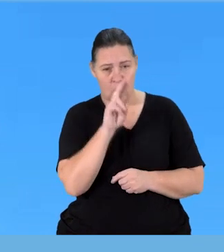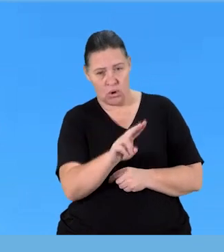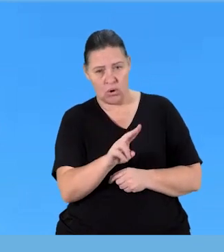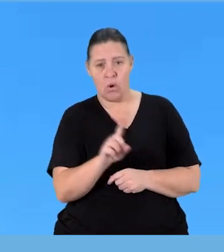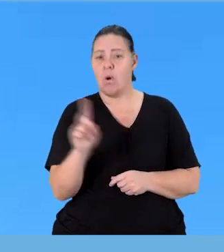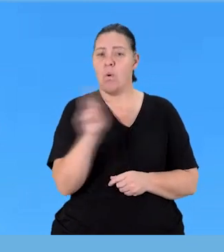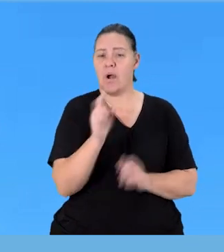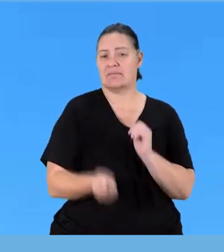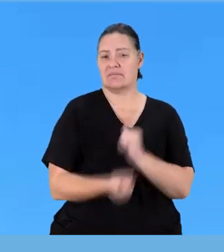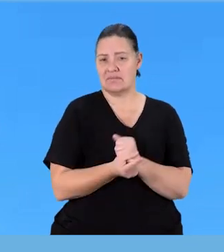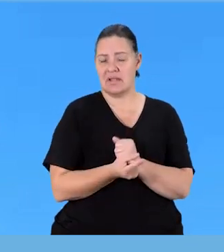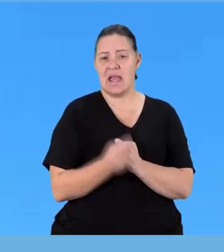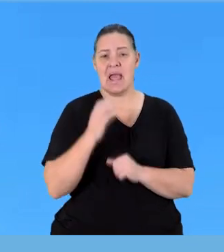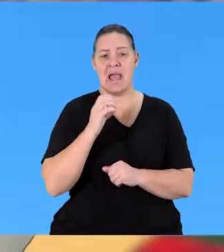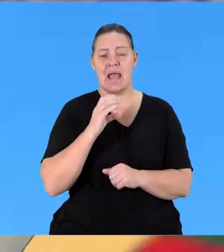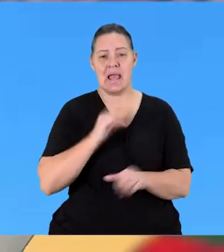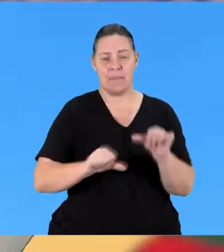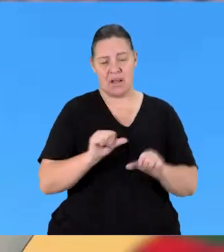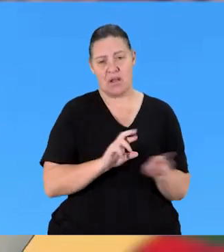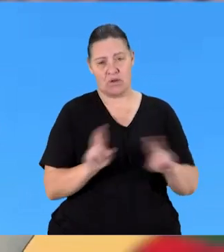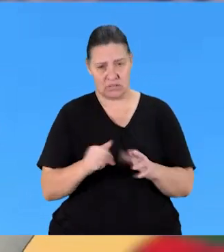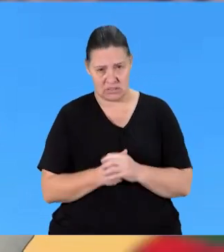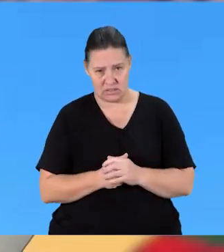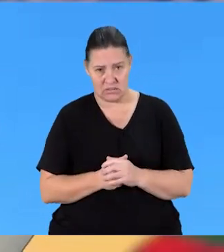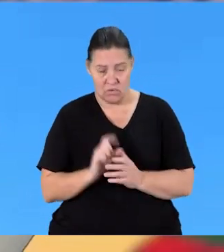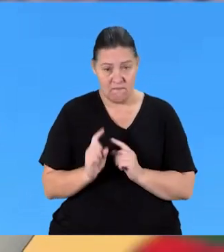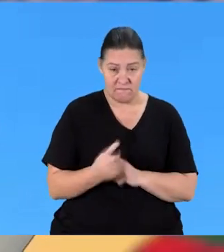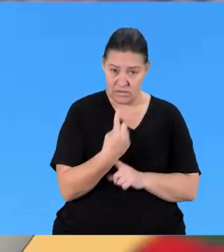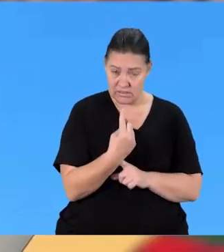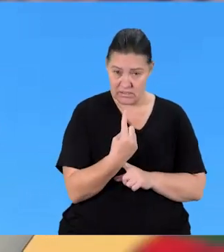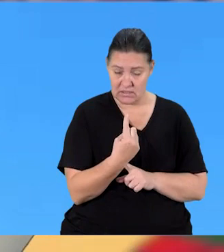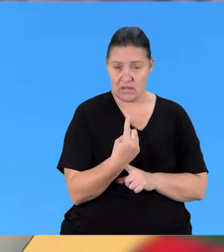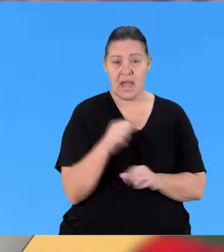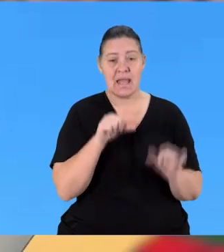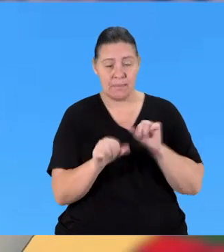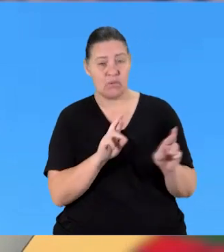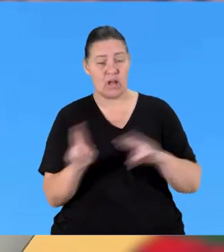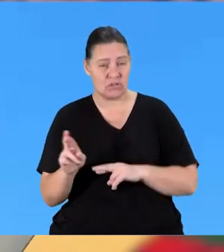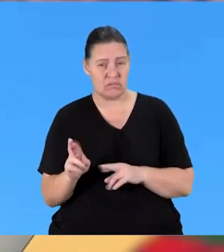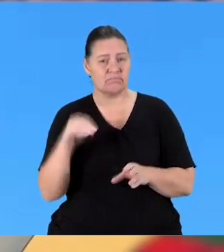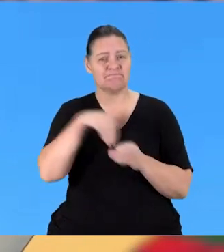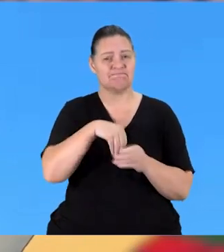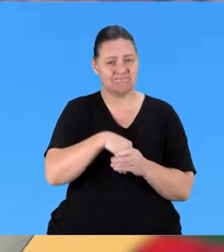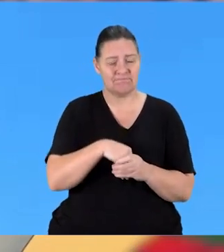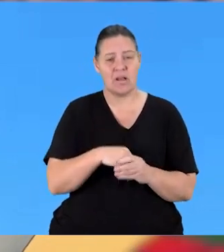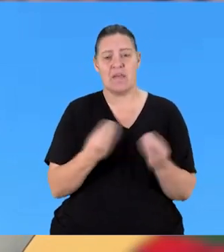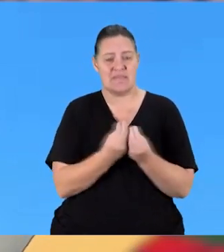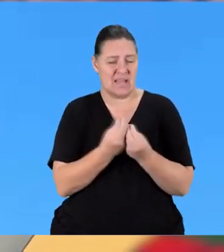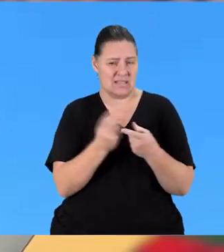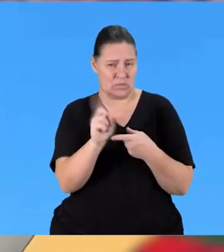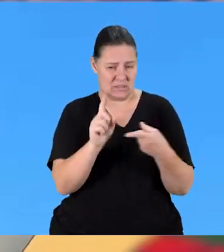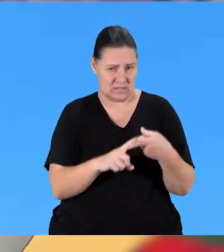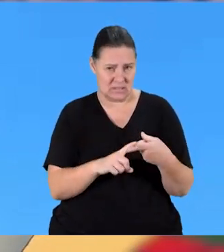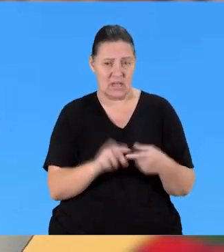going to be looking at what is entailed in a chemical reaction. So firstly, a chemical reaction consists of the